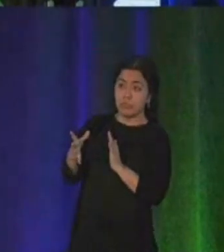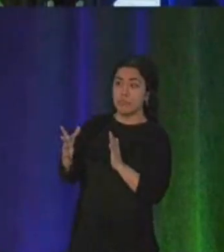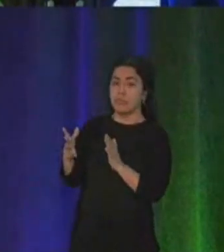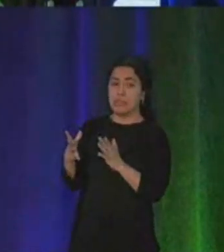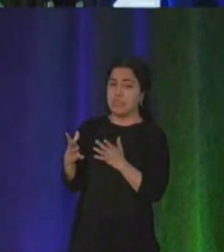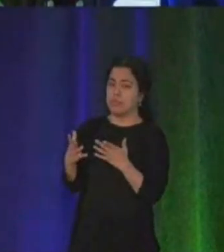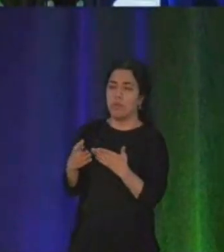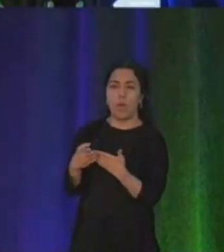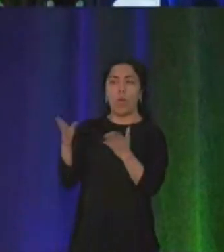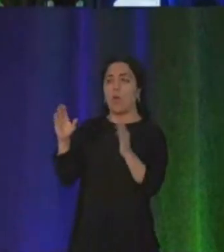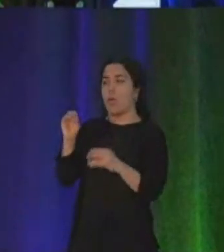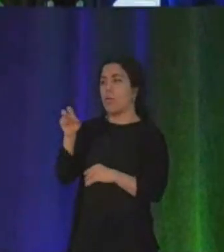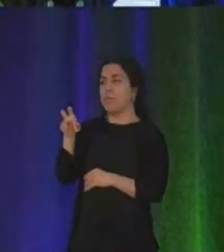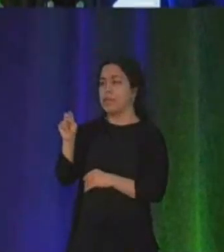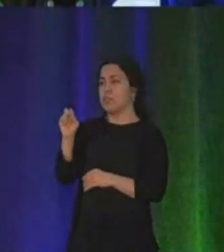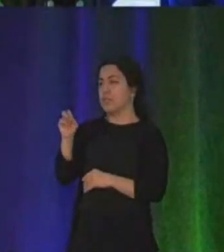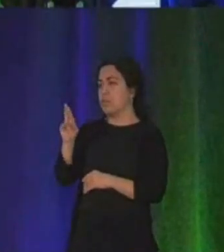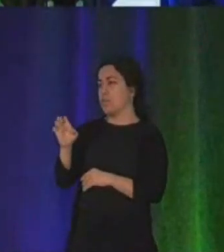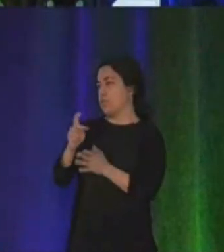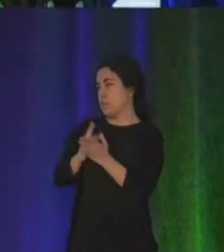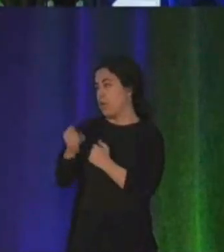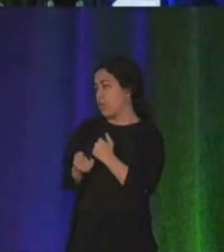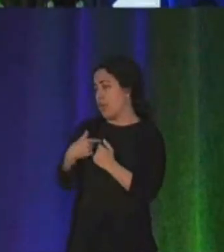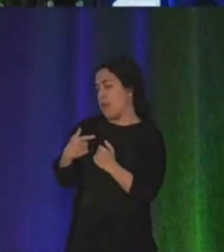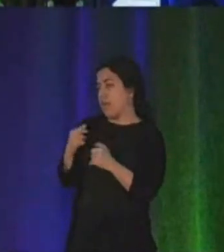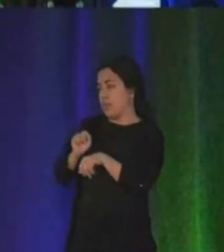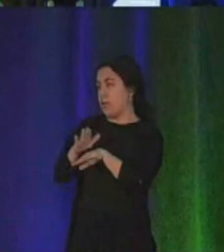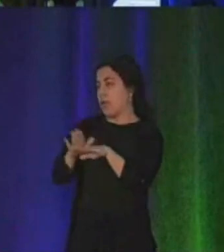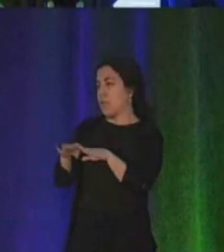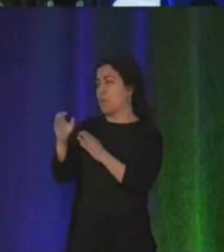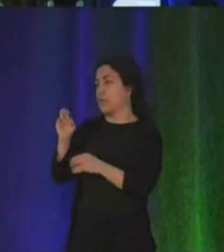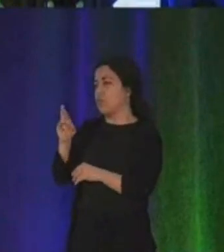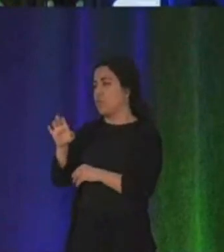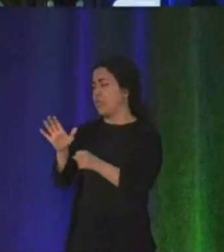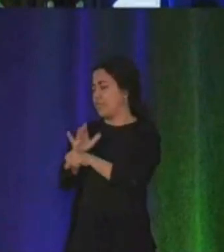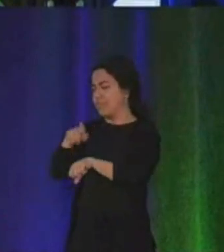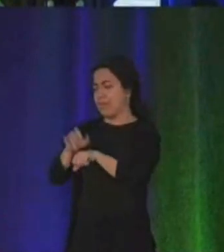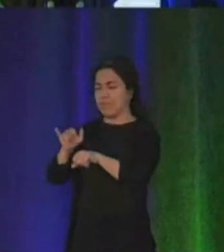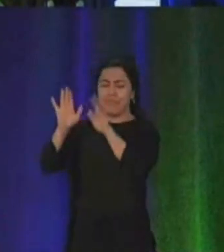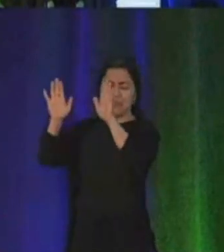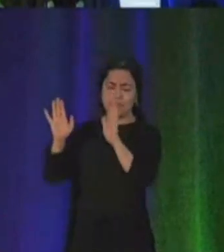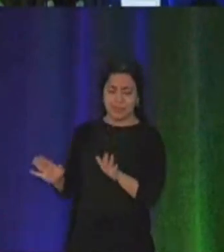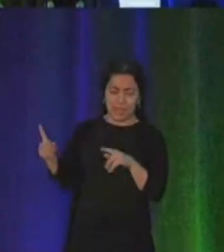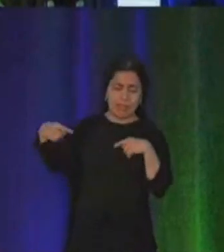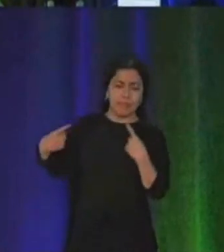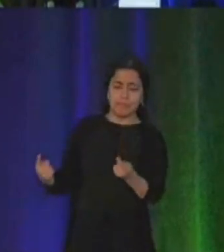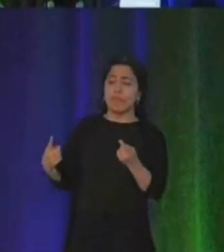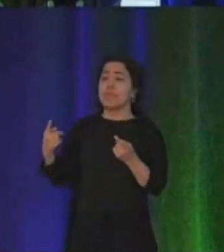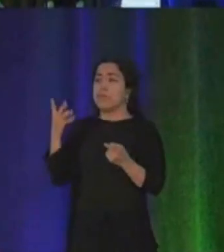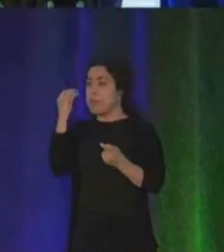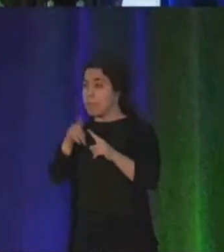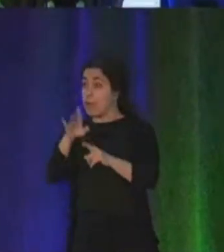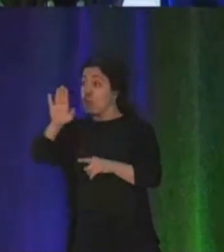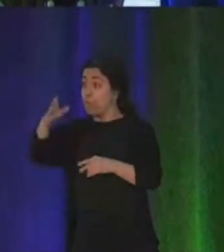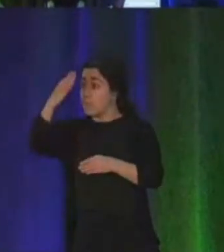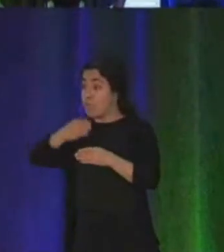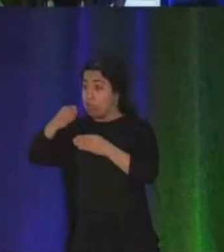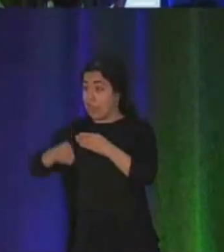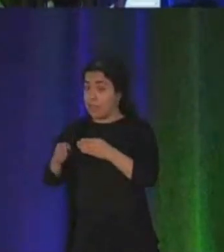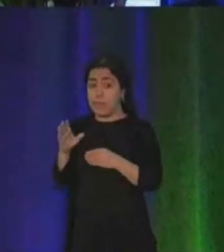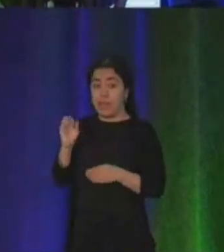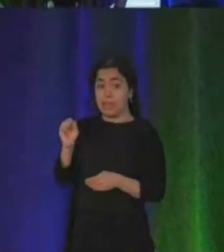source project. I get to work on open source full time, which is fantastic. And lately, we've been thinking about your front end. So